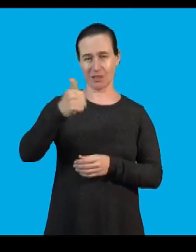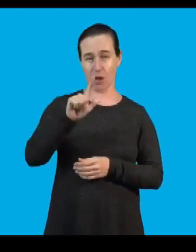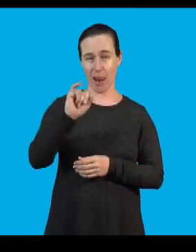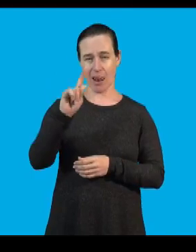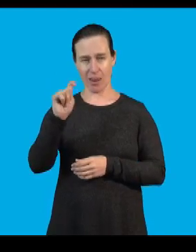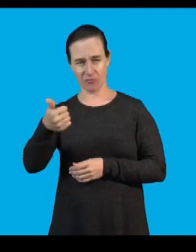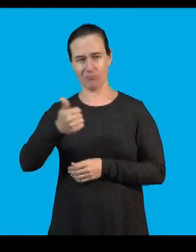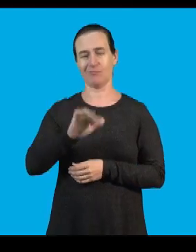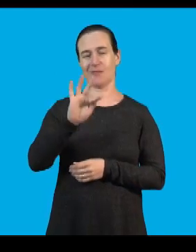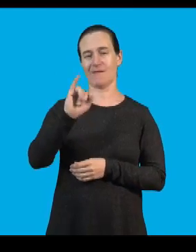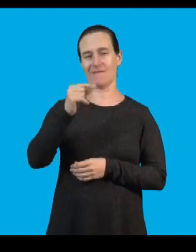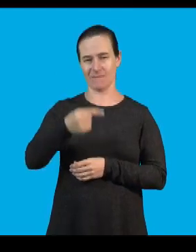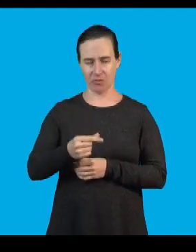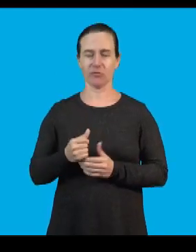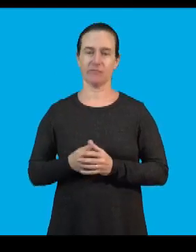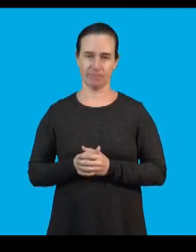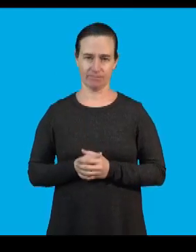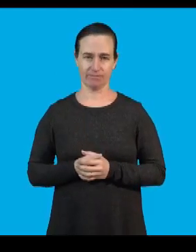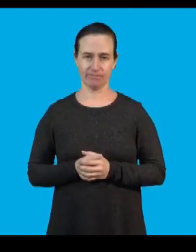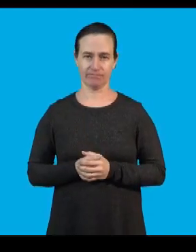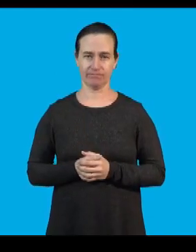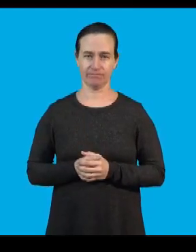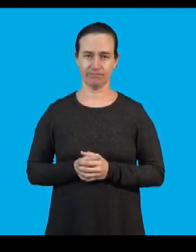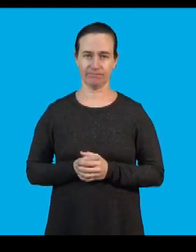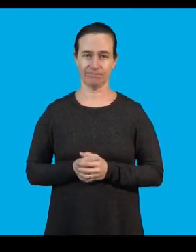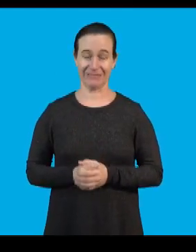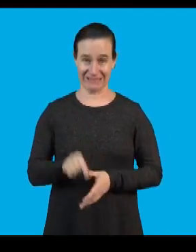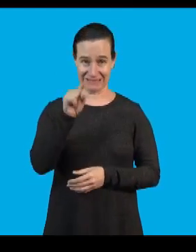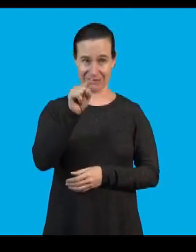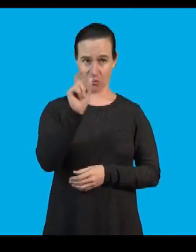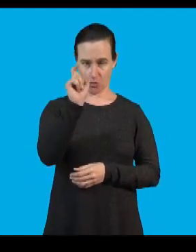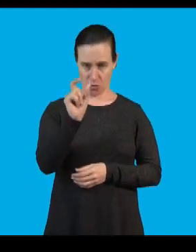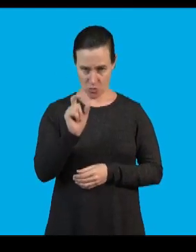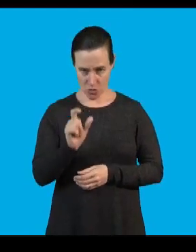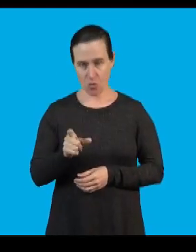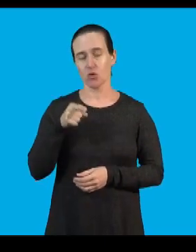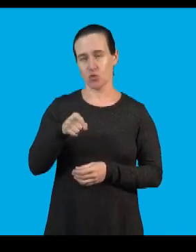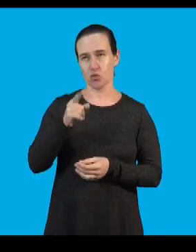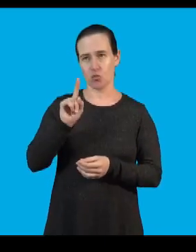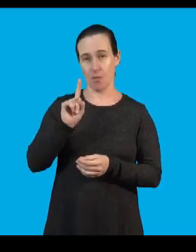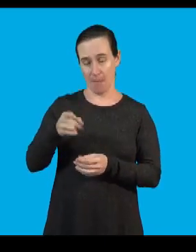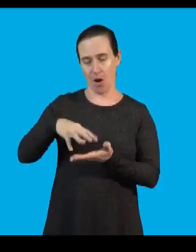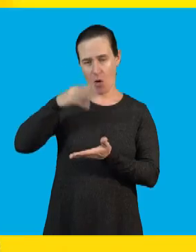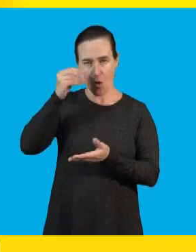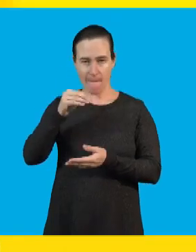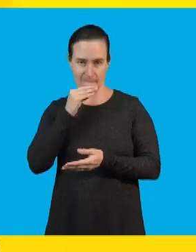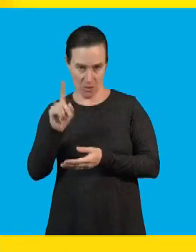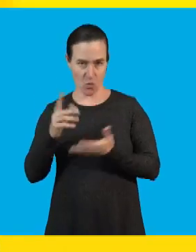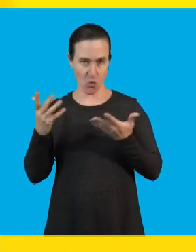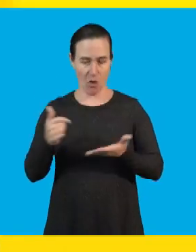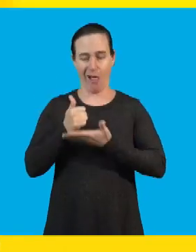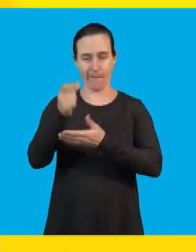reorganization, literal, and figurative. Okay? So those are the words that you needed in order